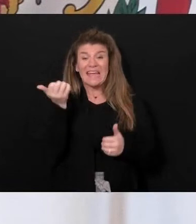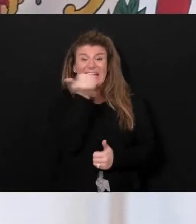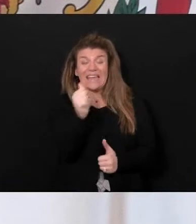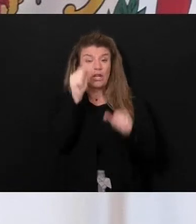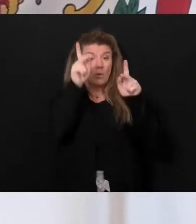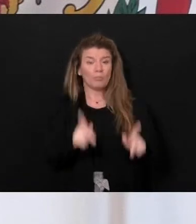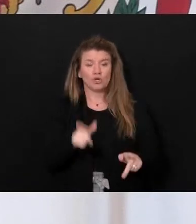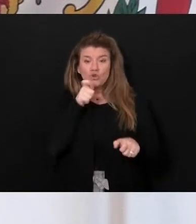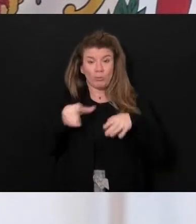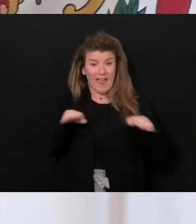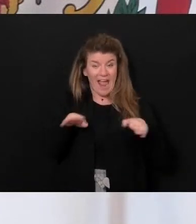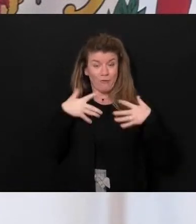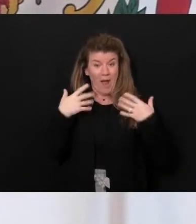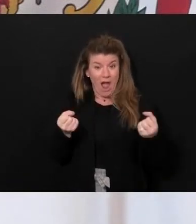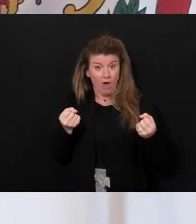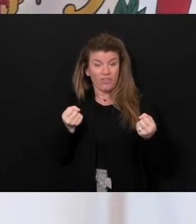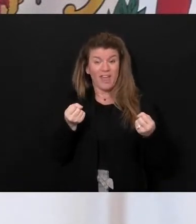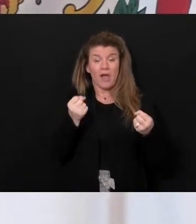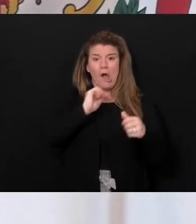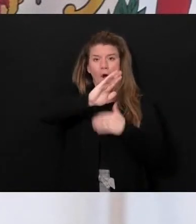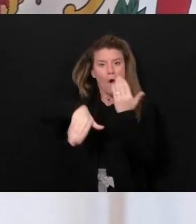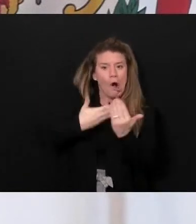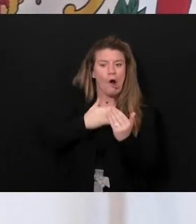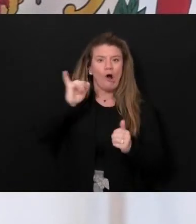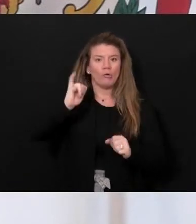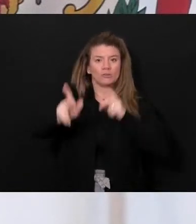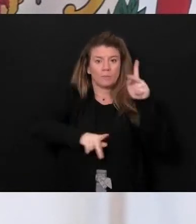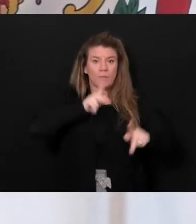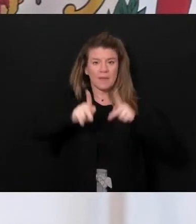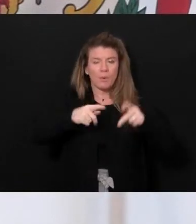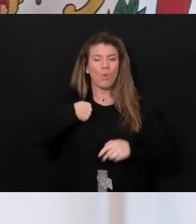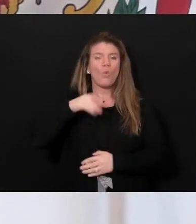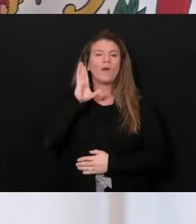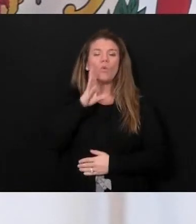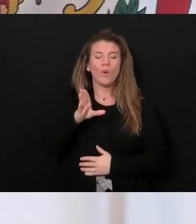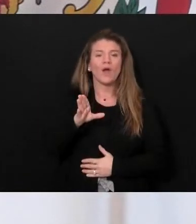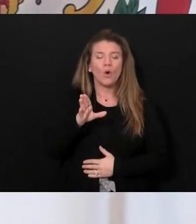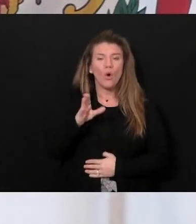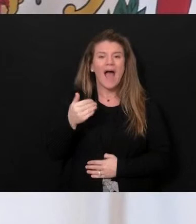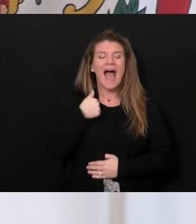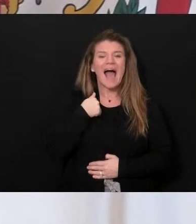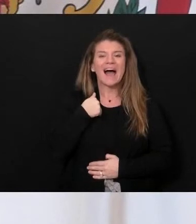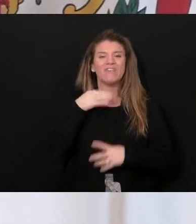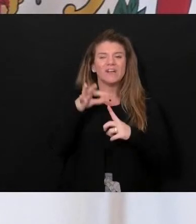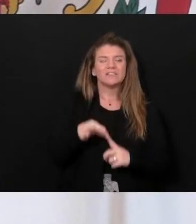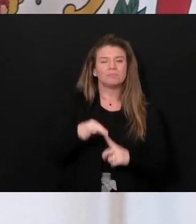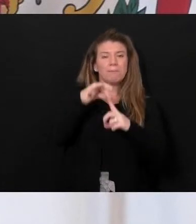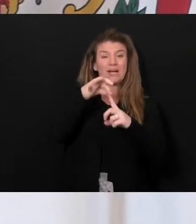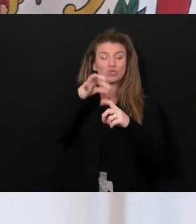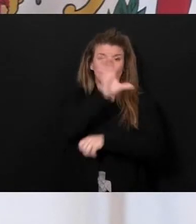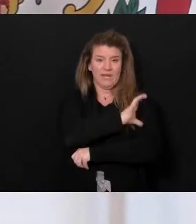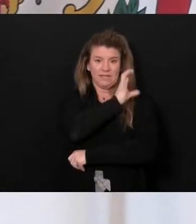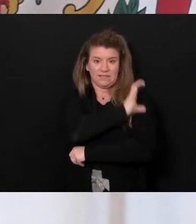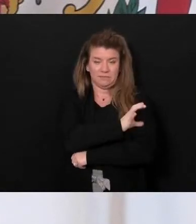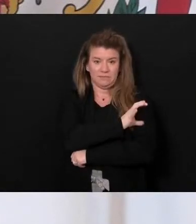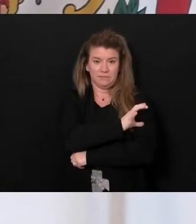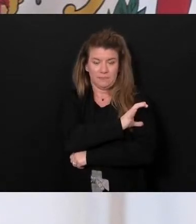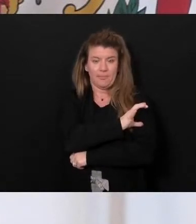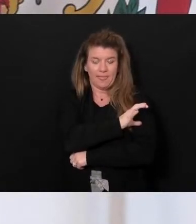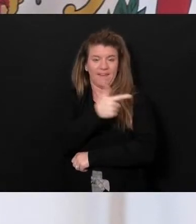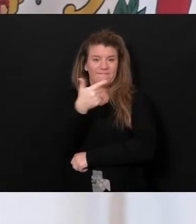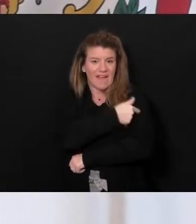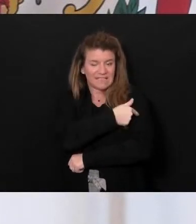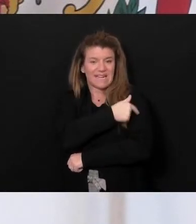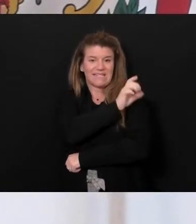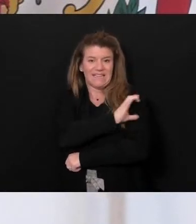anybody in behavioral health, all these people, we're going to hold special clinics, you know,